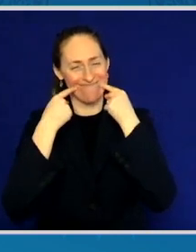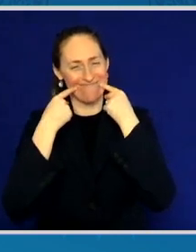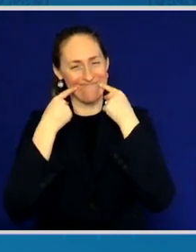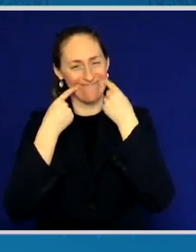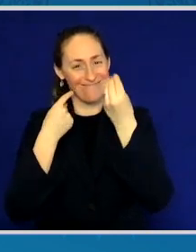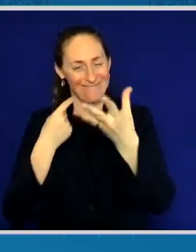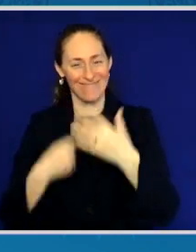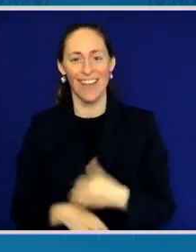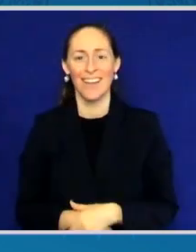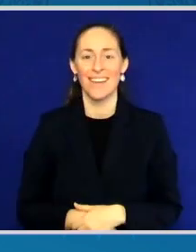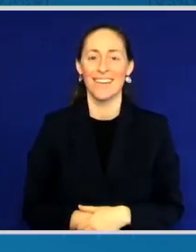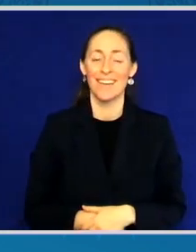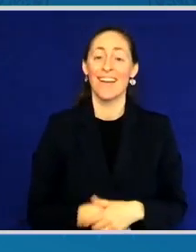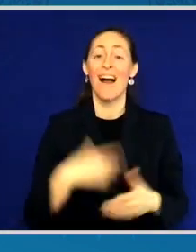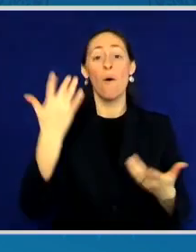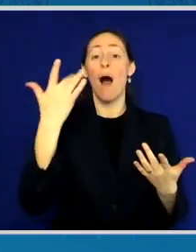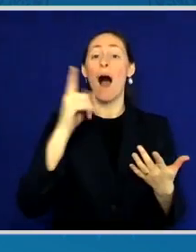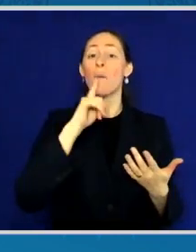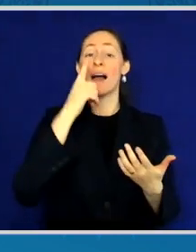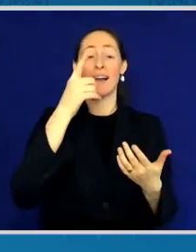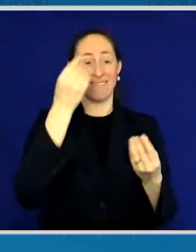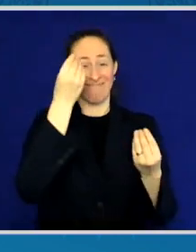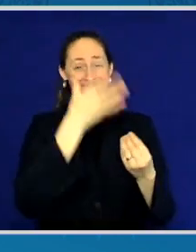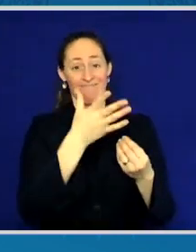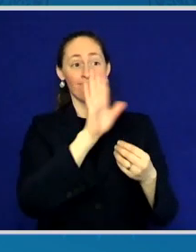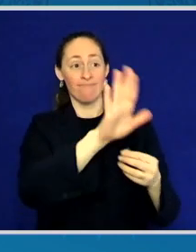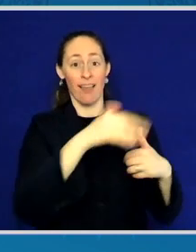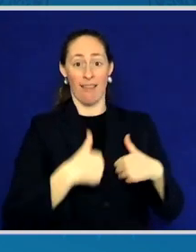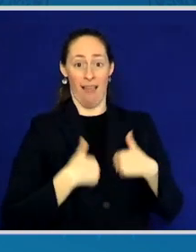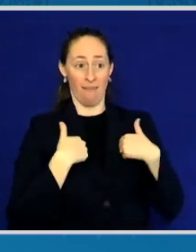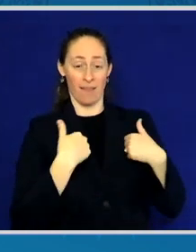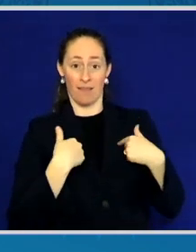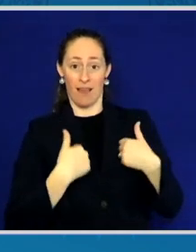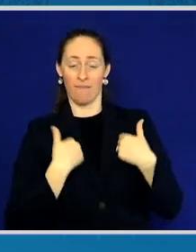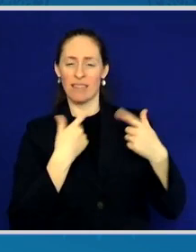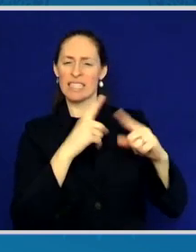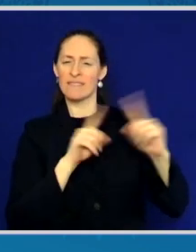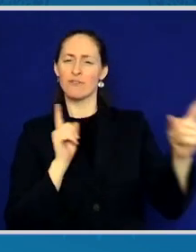is not everyone's reality, but from a business perspective,